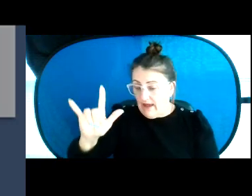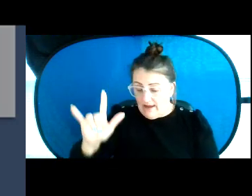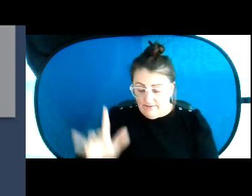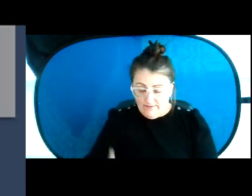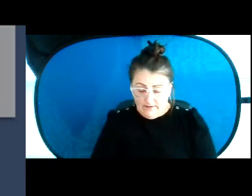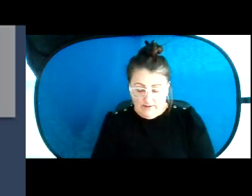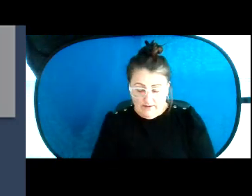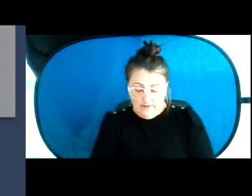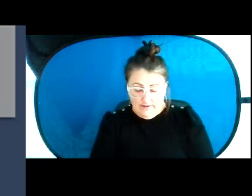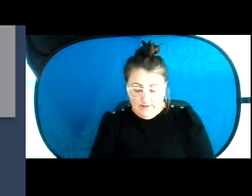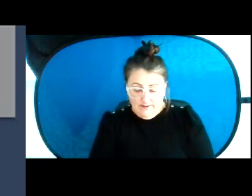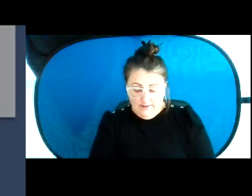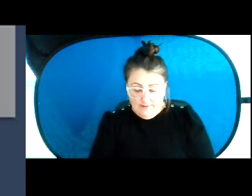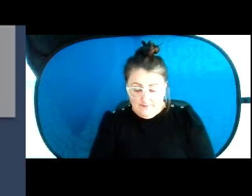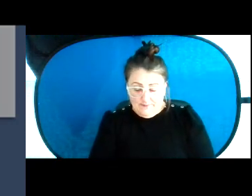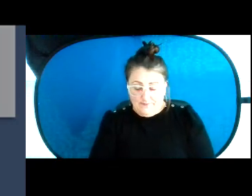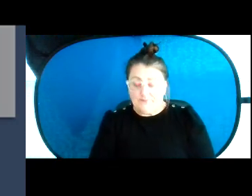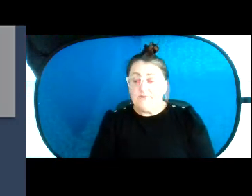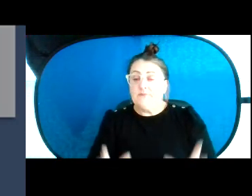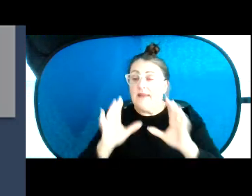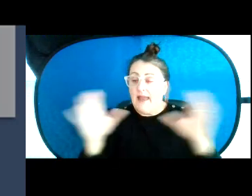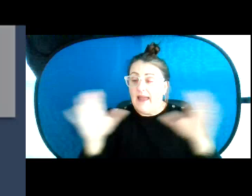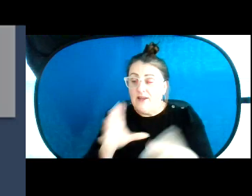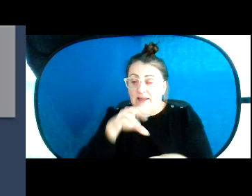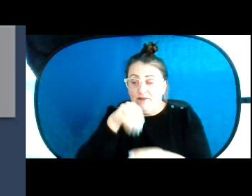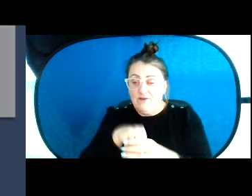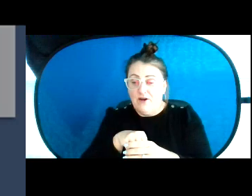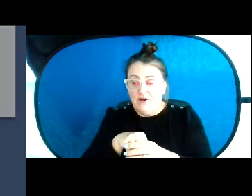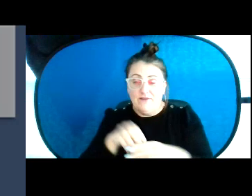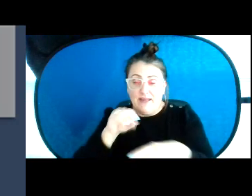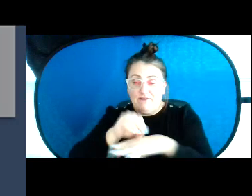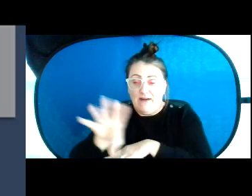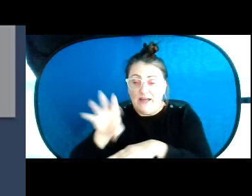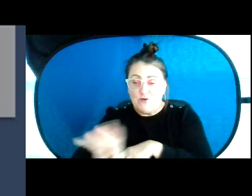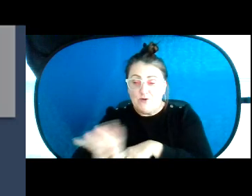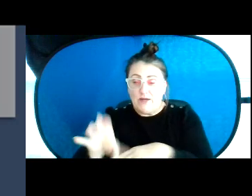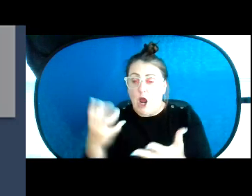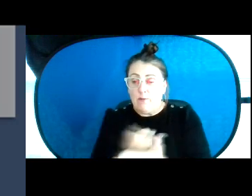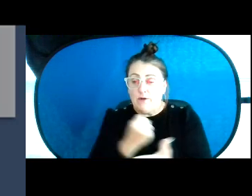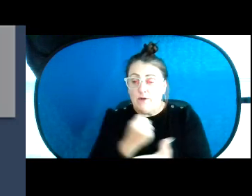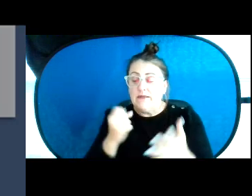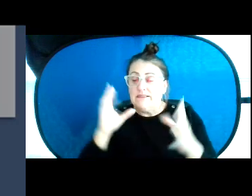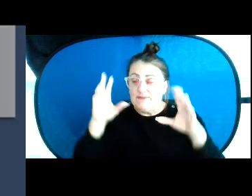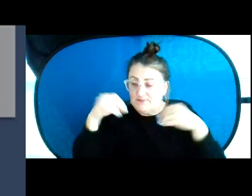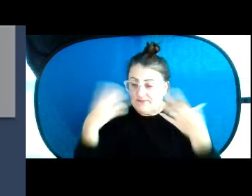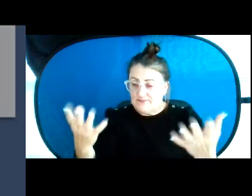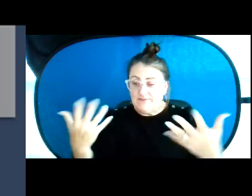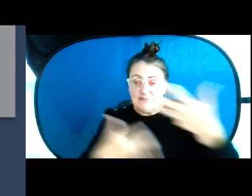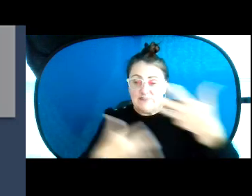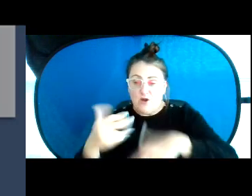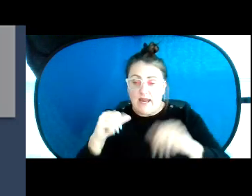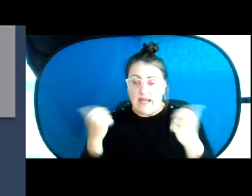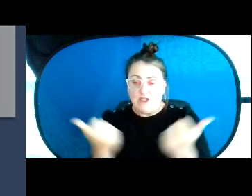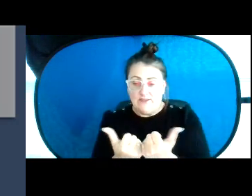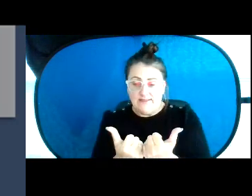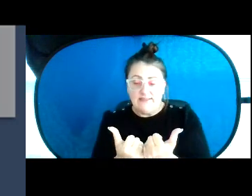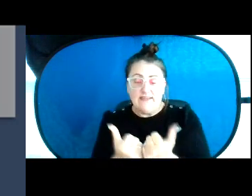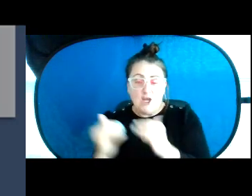EAC members have also been actively involved in advisory opportunities presented by our interagency colleagues at